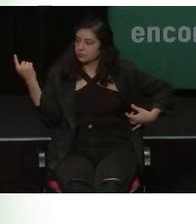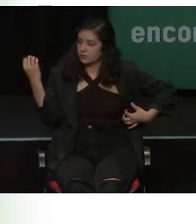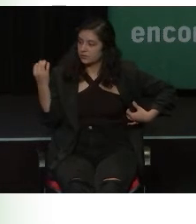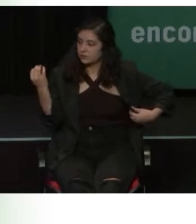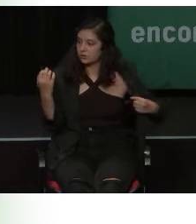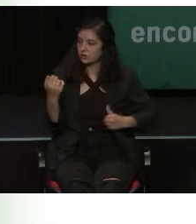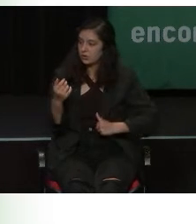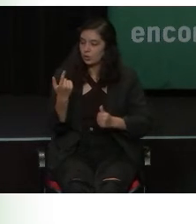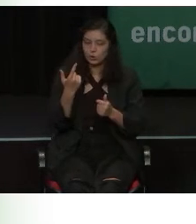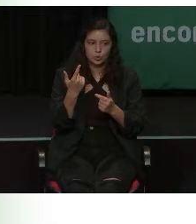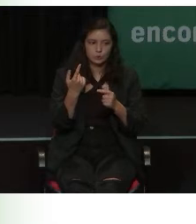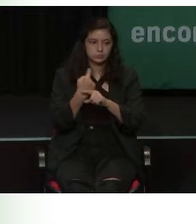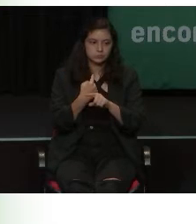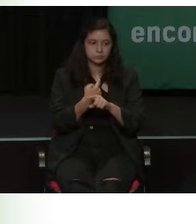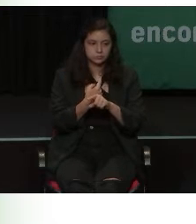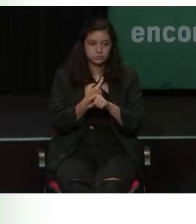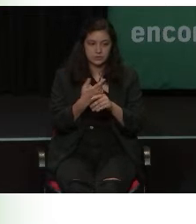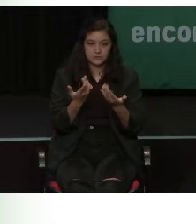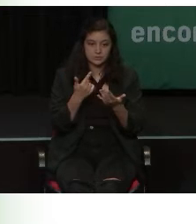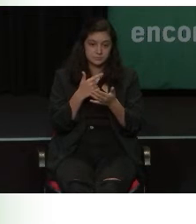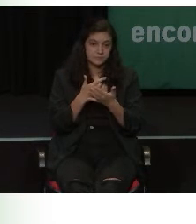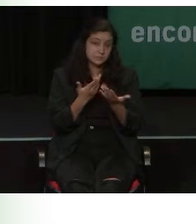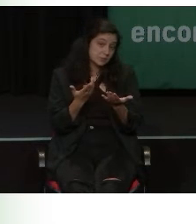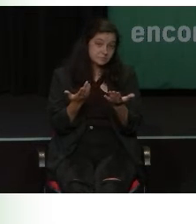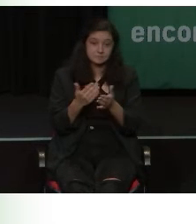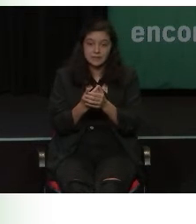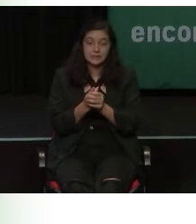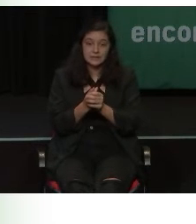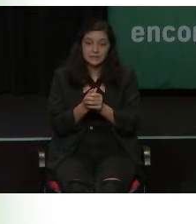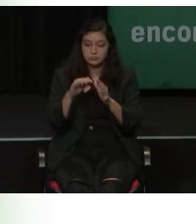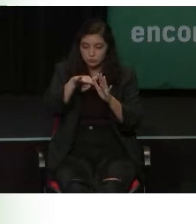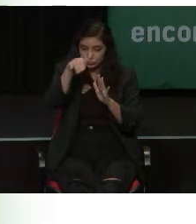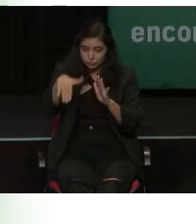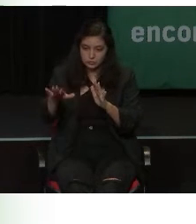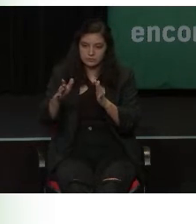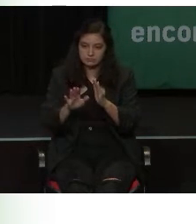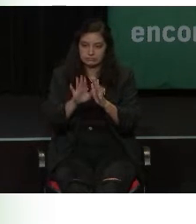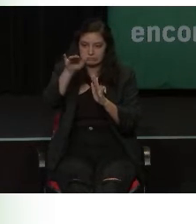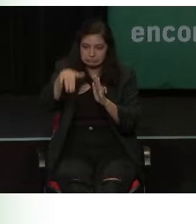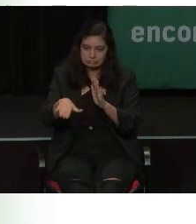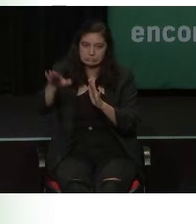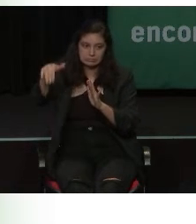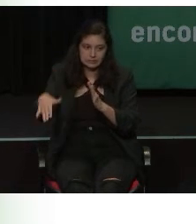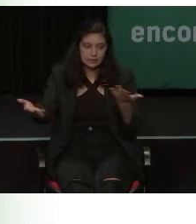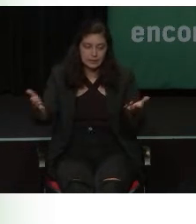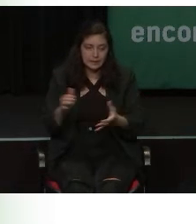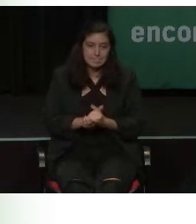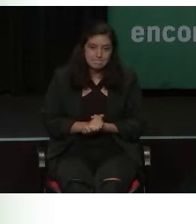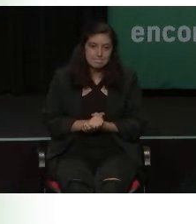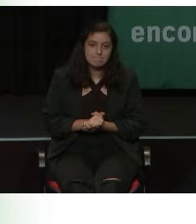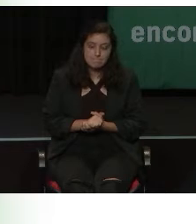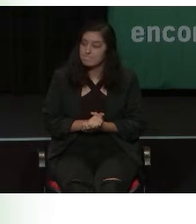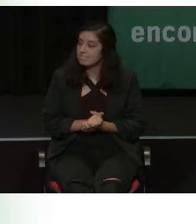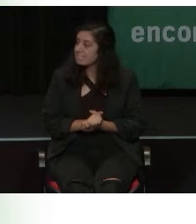time point is 1 month post the 3rd dose. So you can see really the wave going up, going down. You can